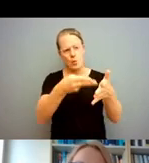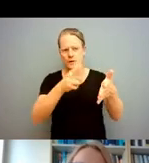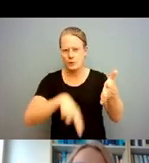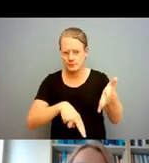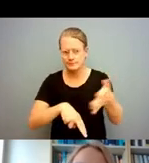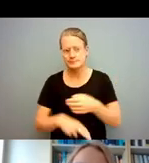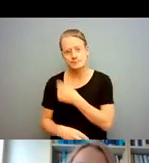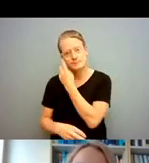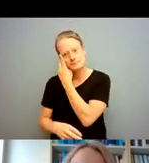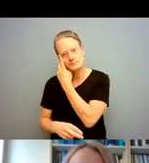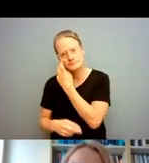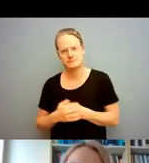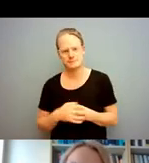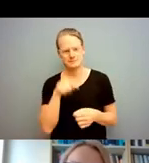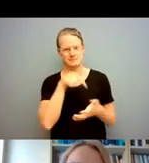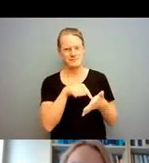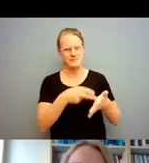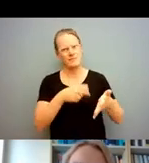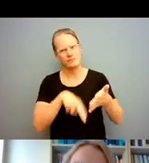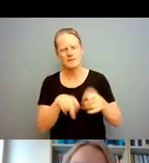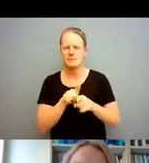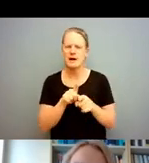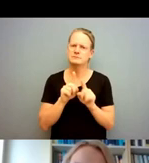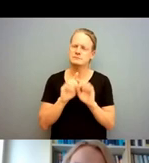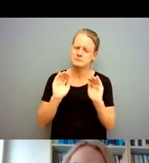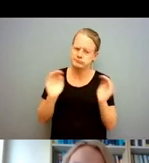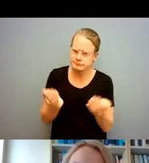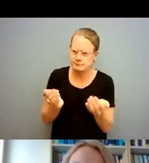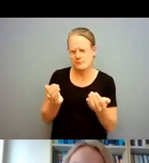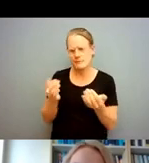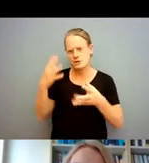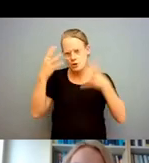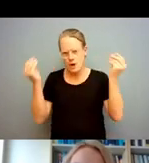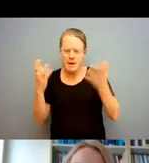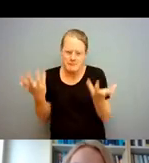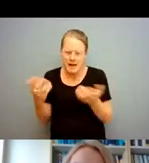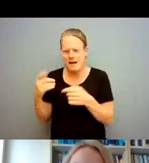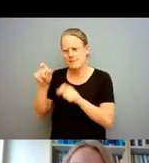safeguarding and promoting the rights of Indigenous peoples. It is,